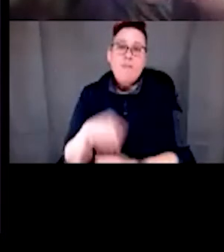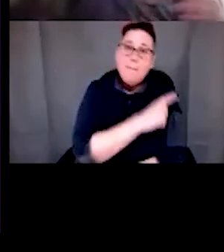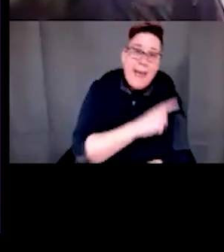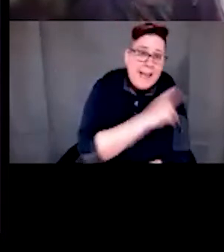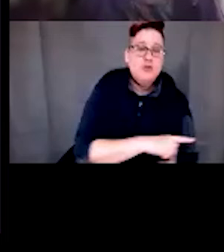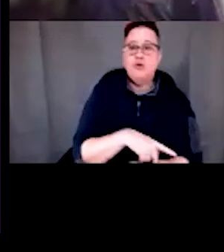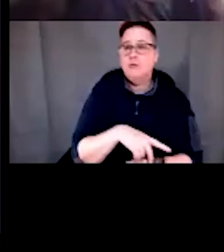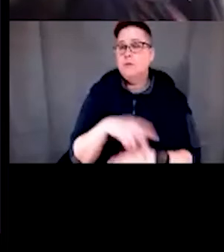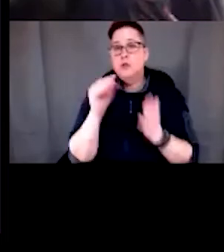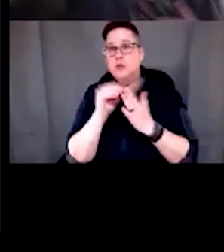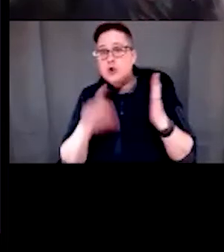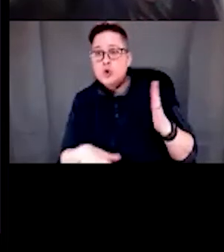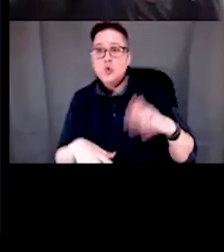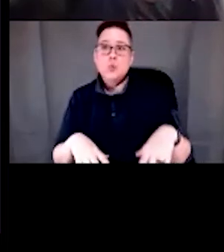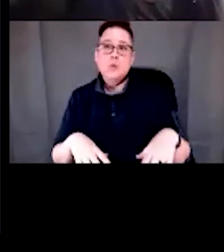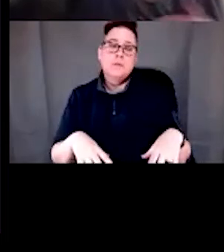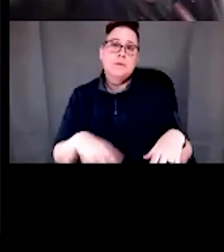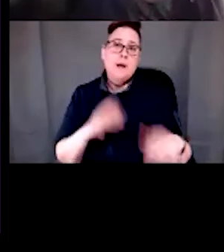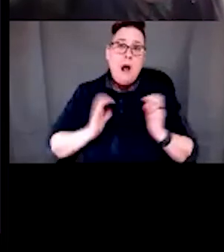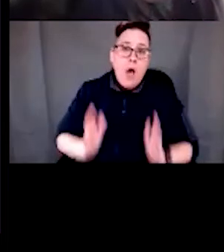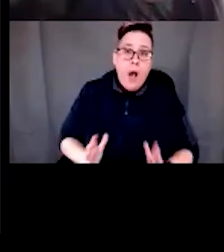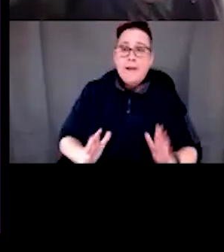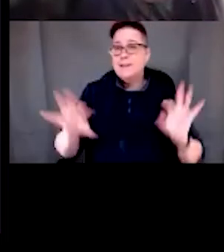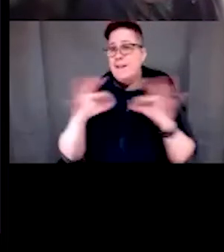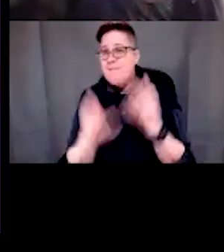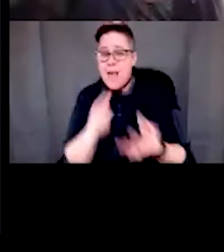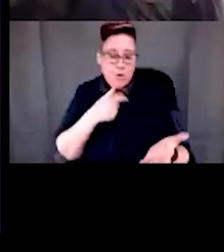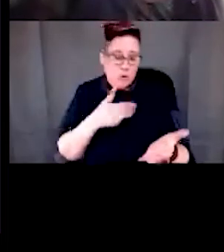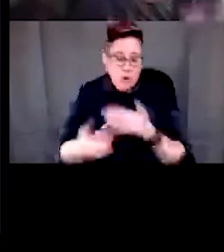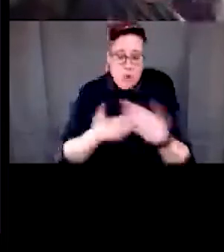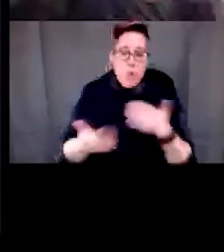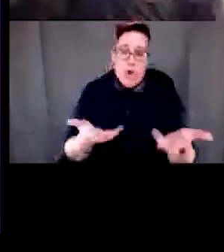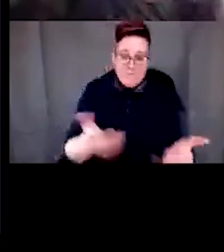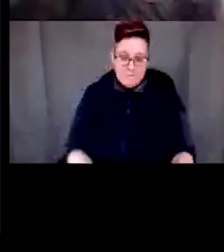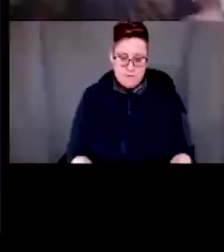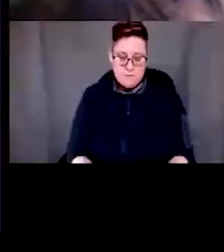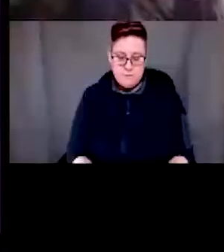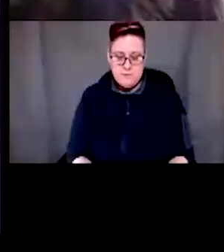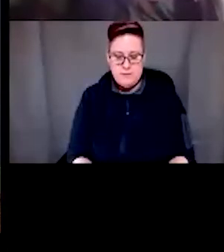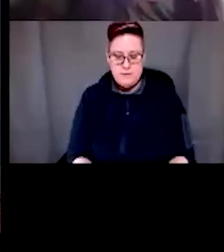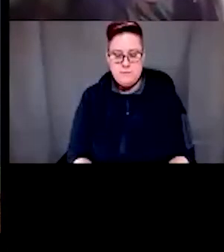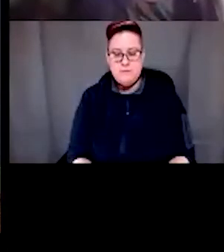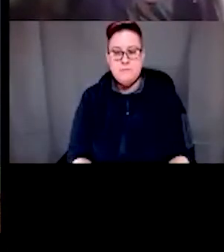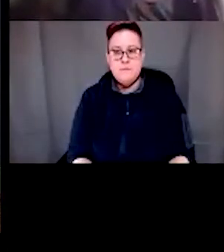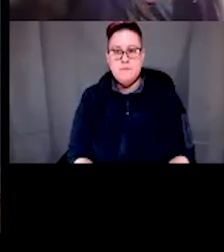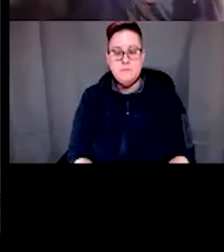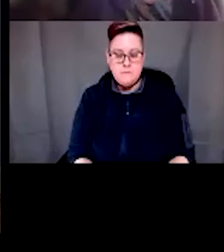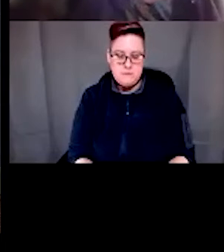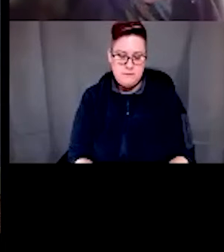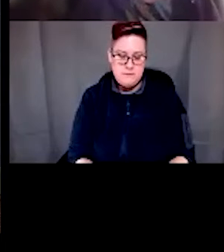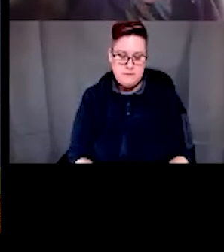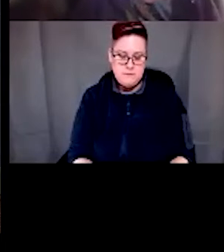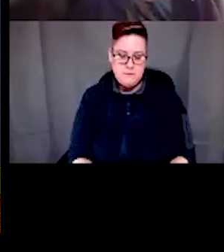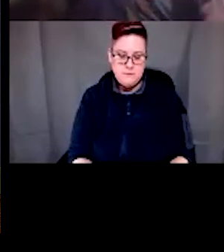or students or clients and family, whoever your stakeholders are, including your boards of directors, if you have